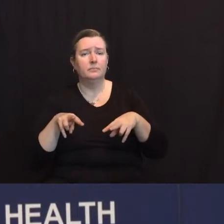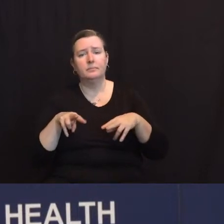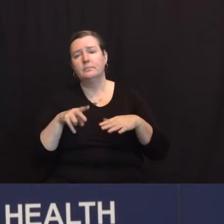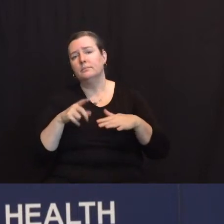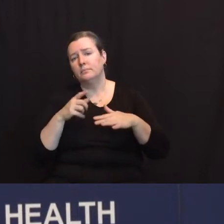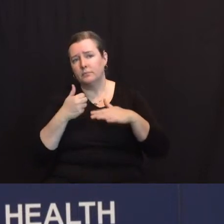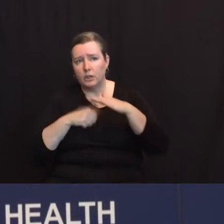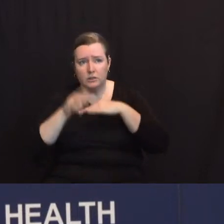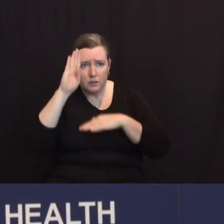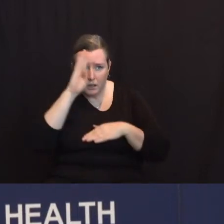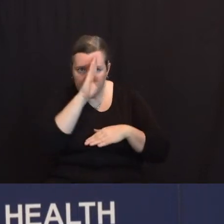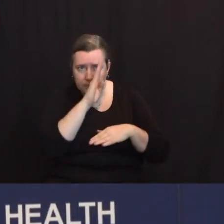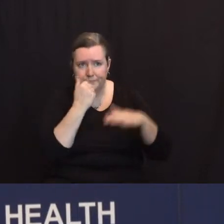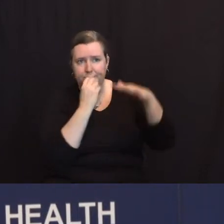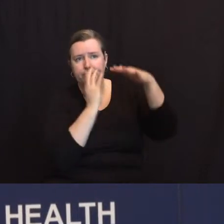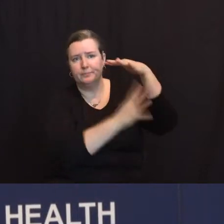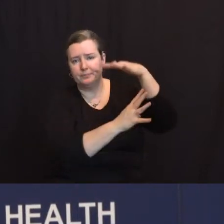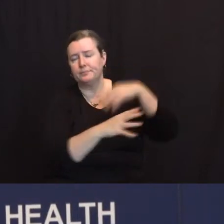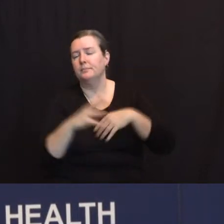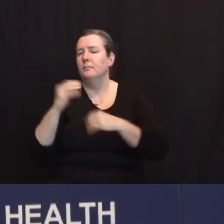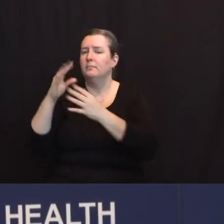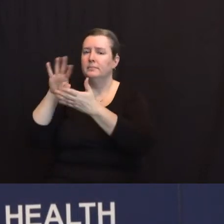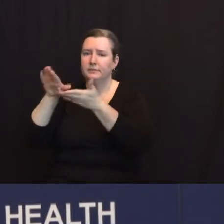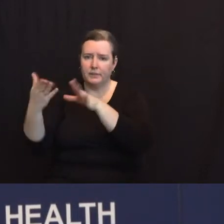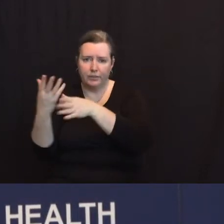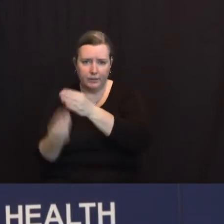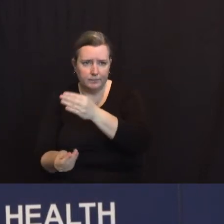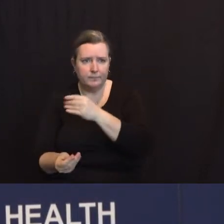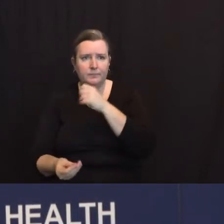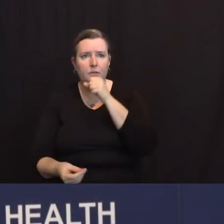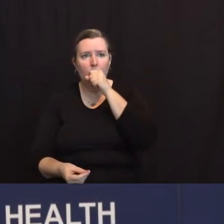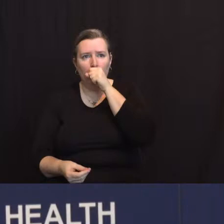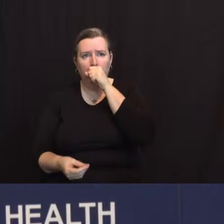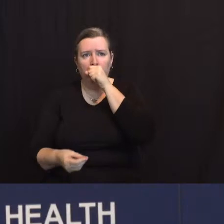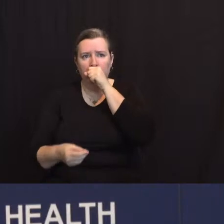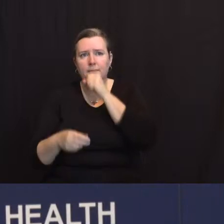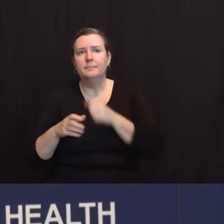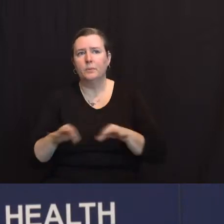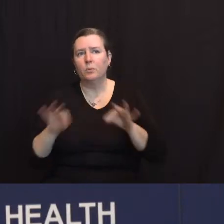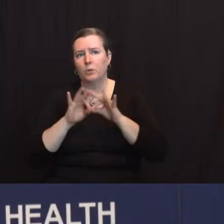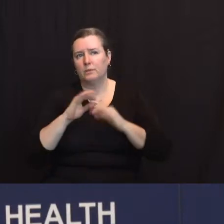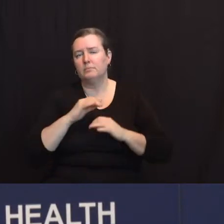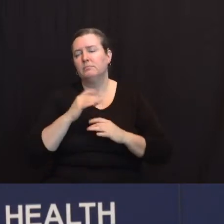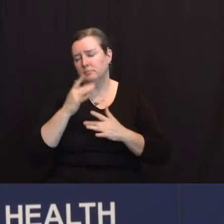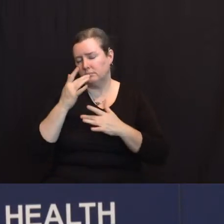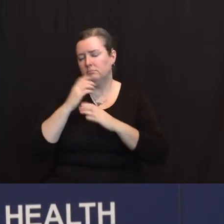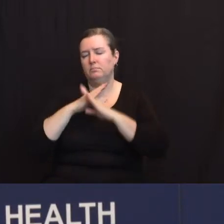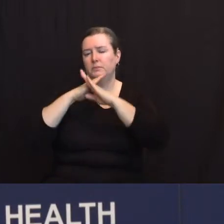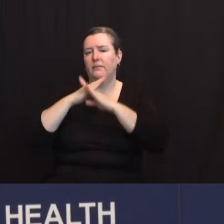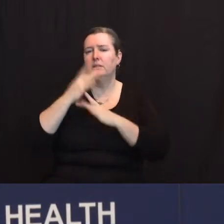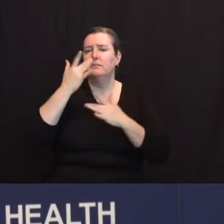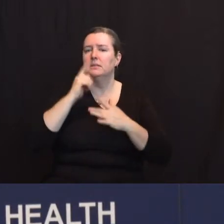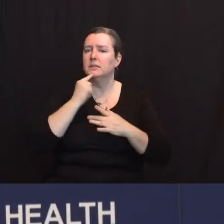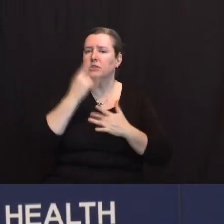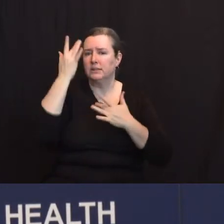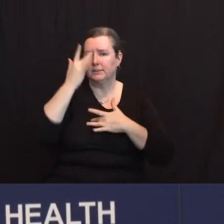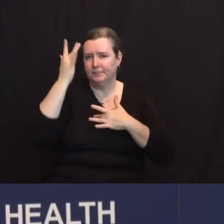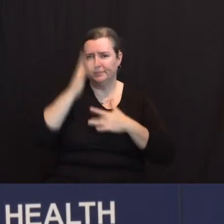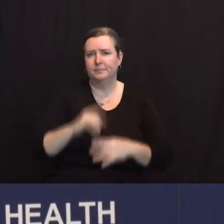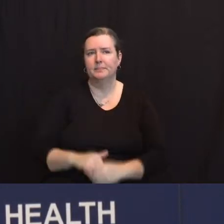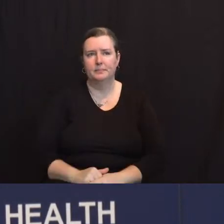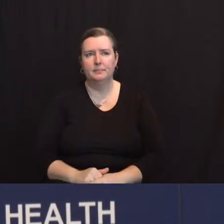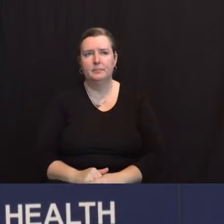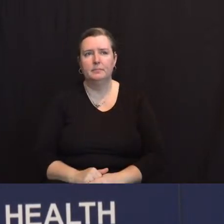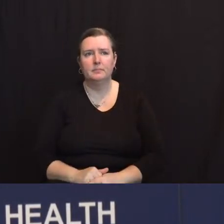severe disease. And as you point out, it's apples and oranges if you're comparing the methodology of the studies, because they were done in different